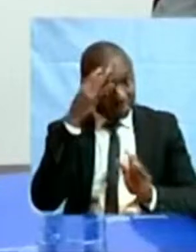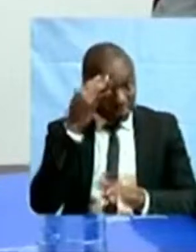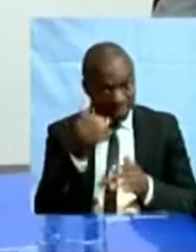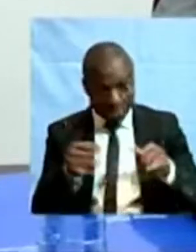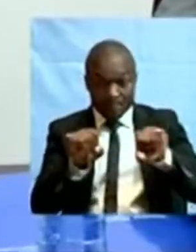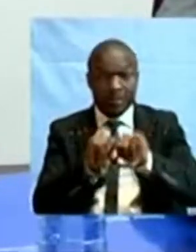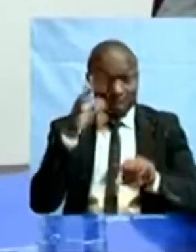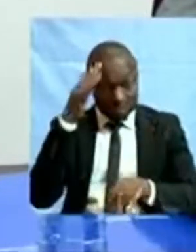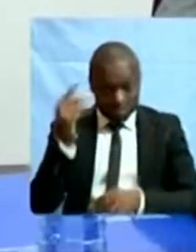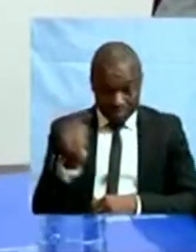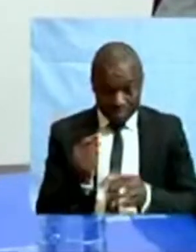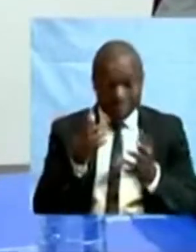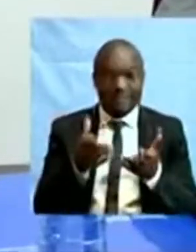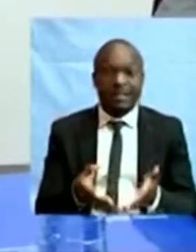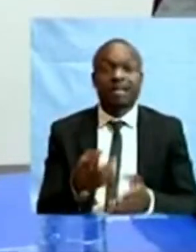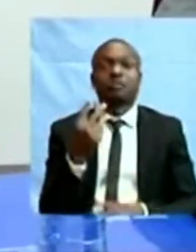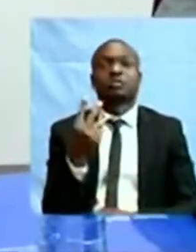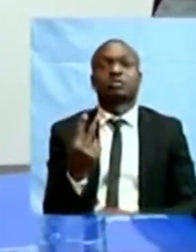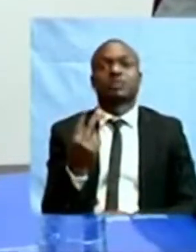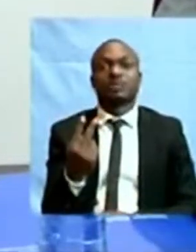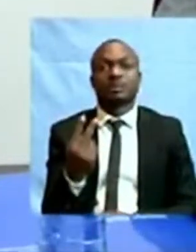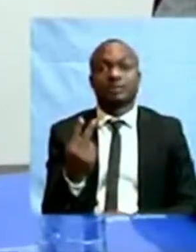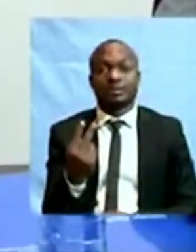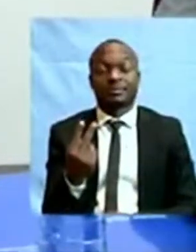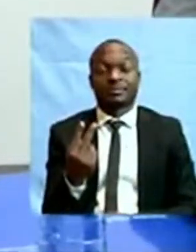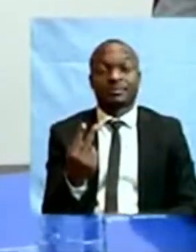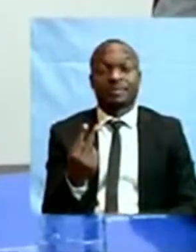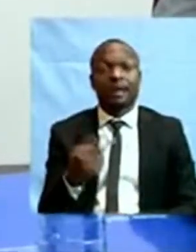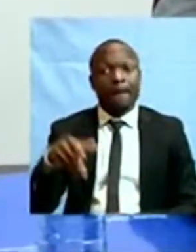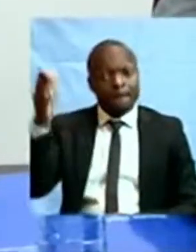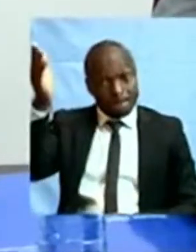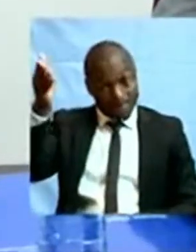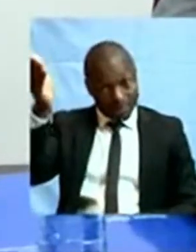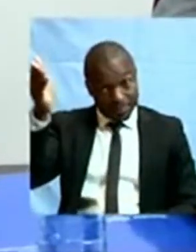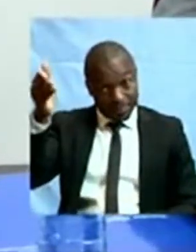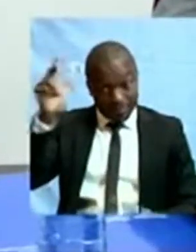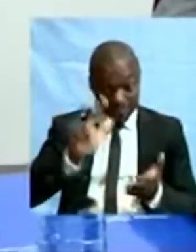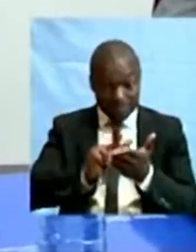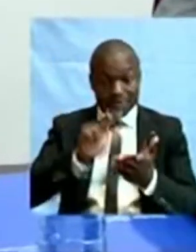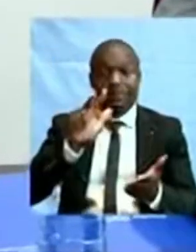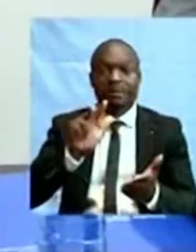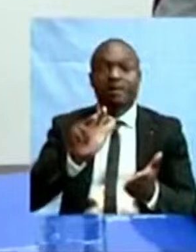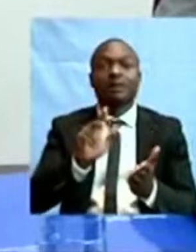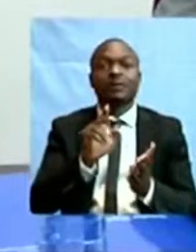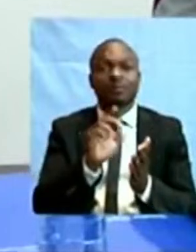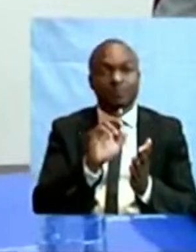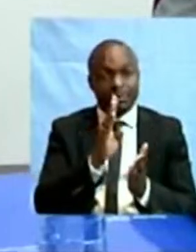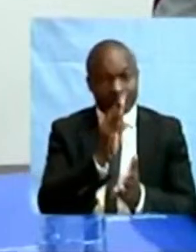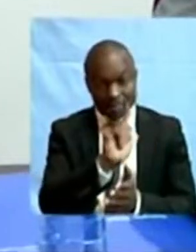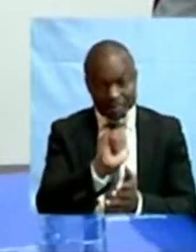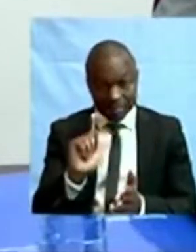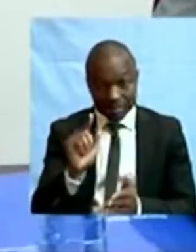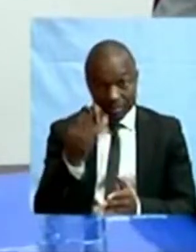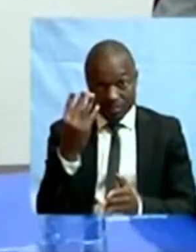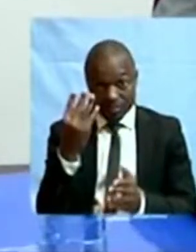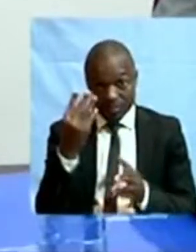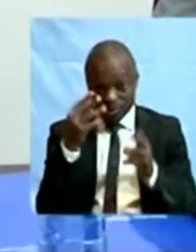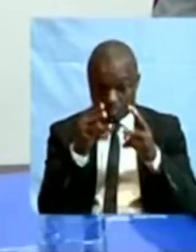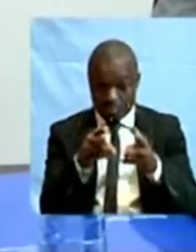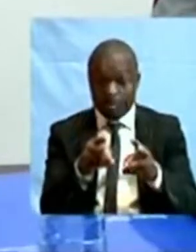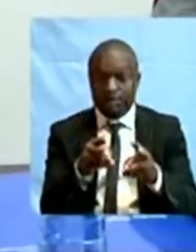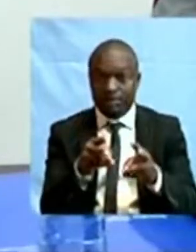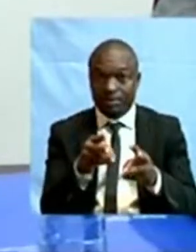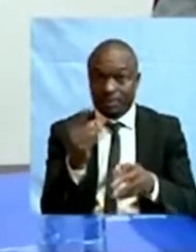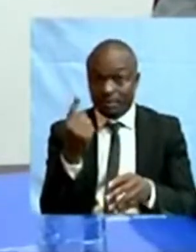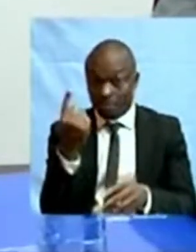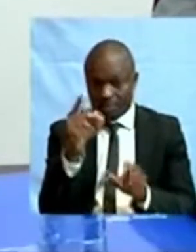here. Number two is the main aspect of our presentation, ramifications of the bill. We'll look at it in four aspects. Number one